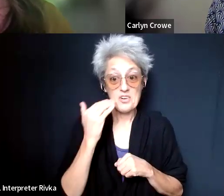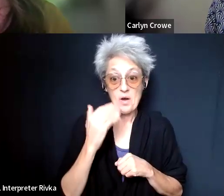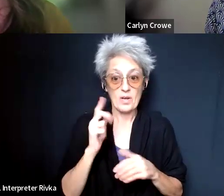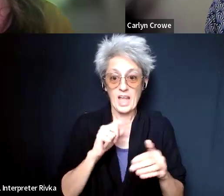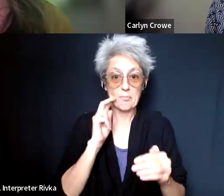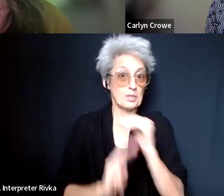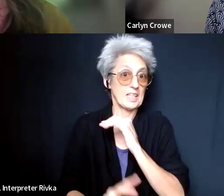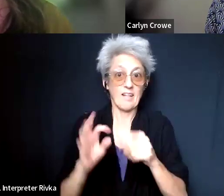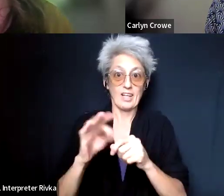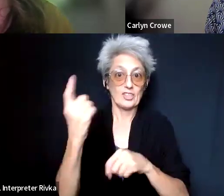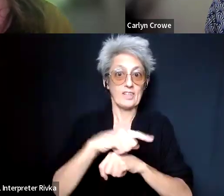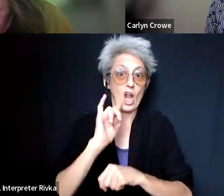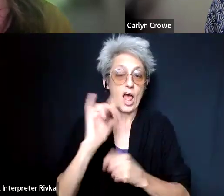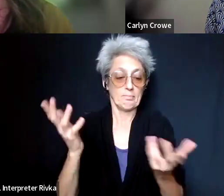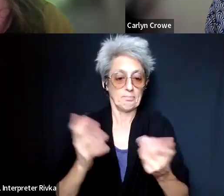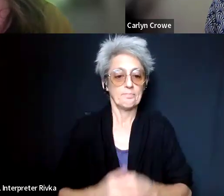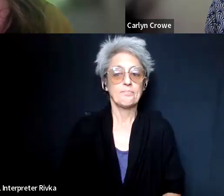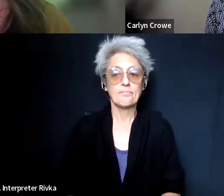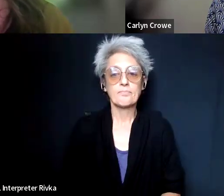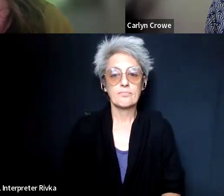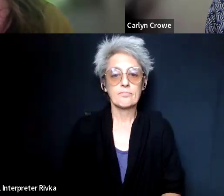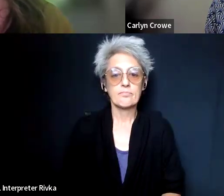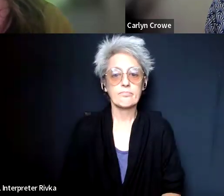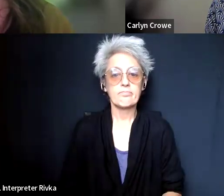day. But we wanted to make sure you knew of these